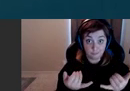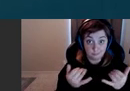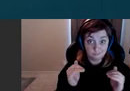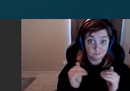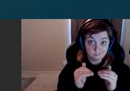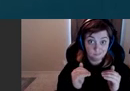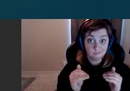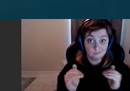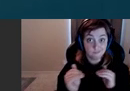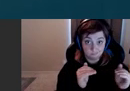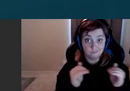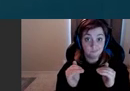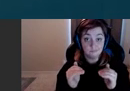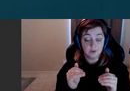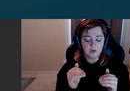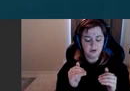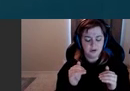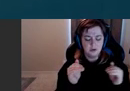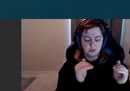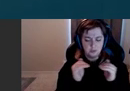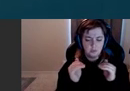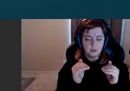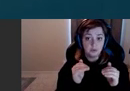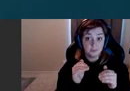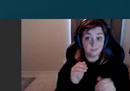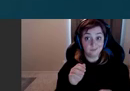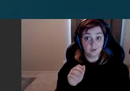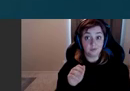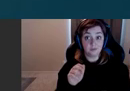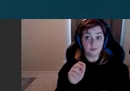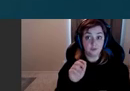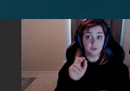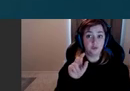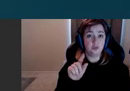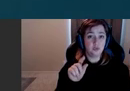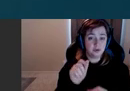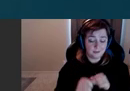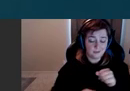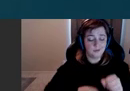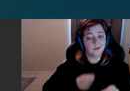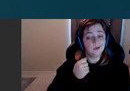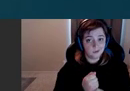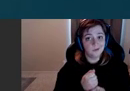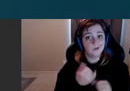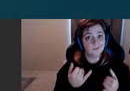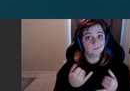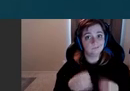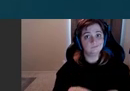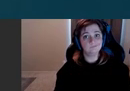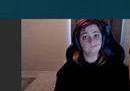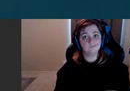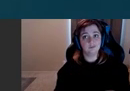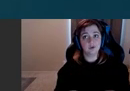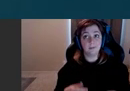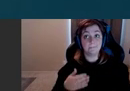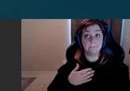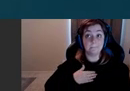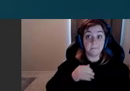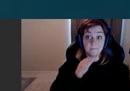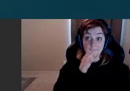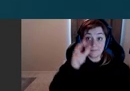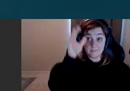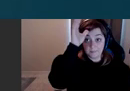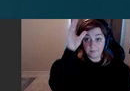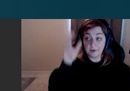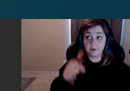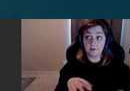nearly two decades now. But my parents left during the first war of the last 40 years, and